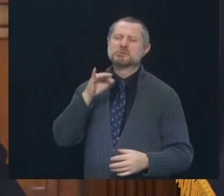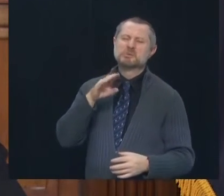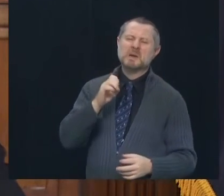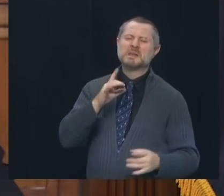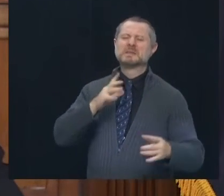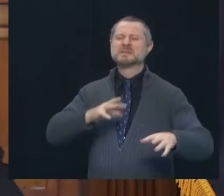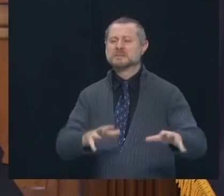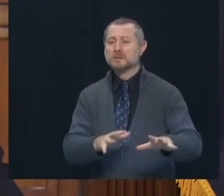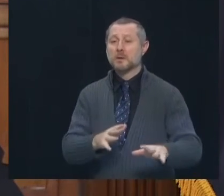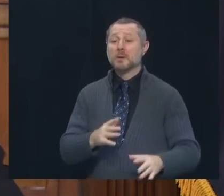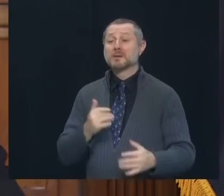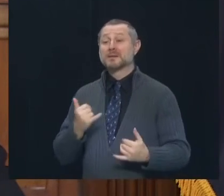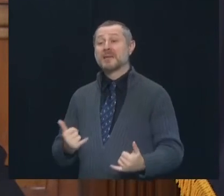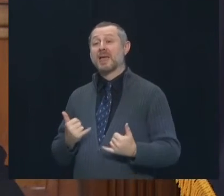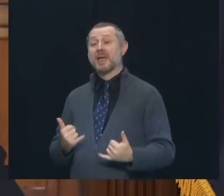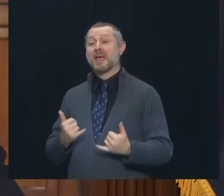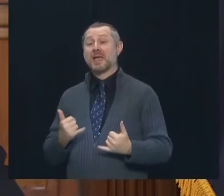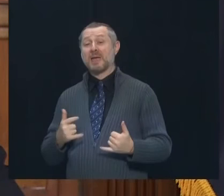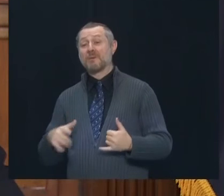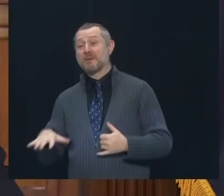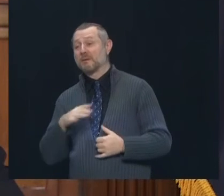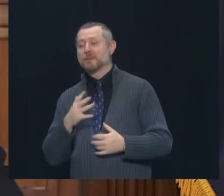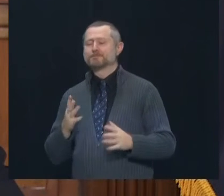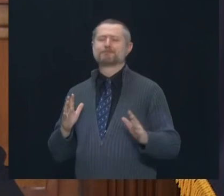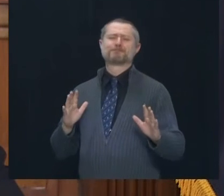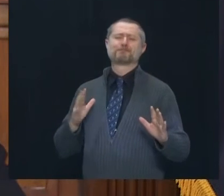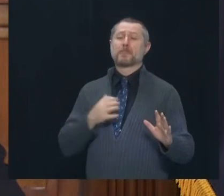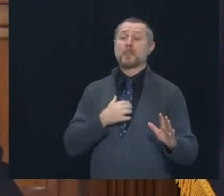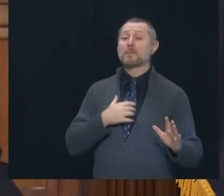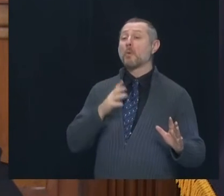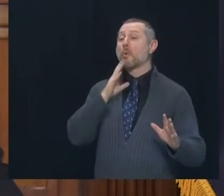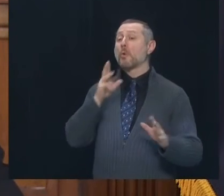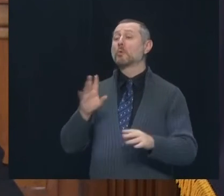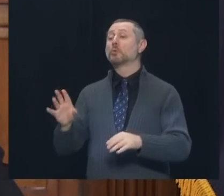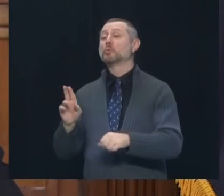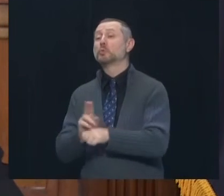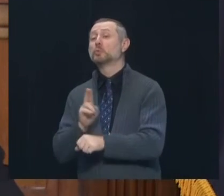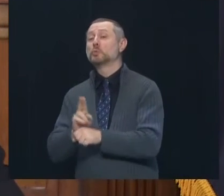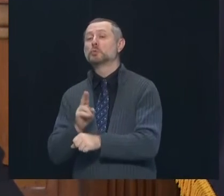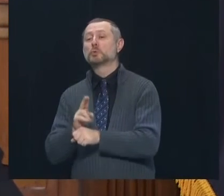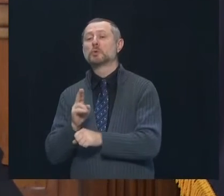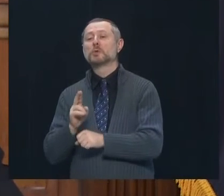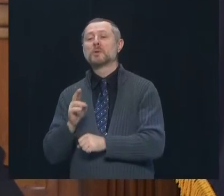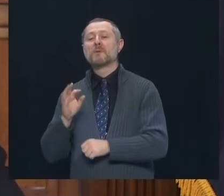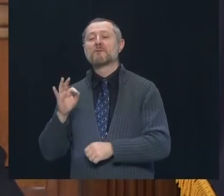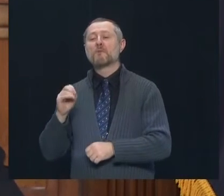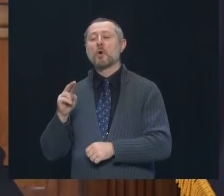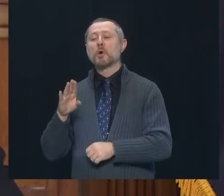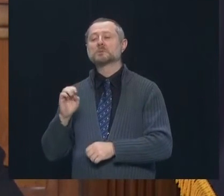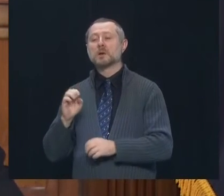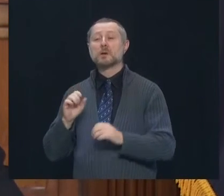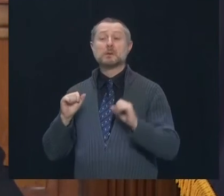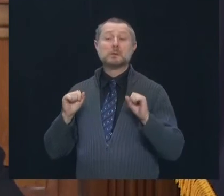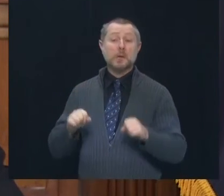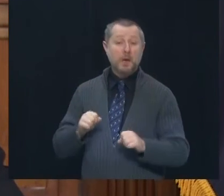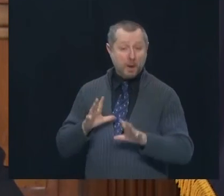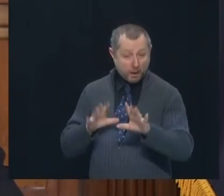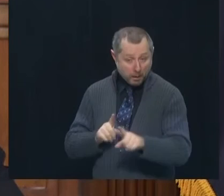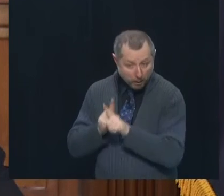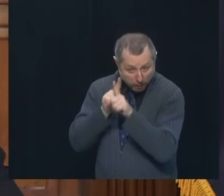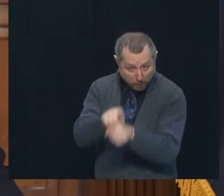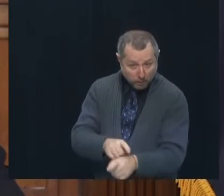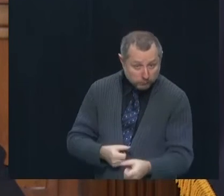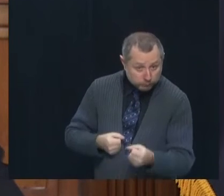grievances. What use of force policy do you want? What openness and transparency of records do you